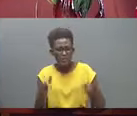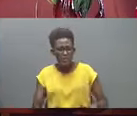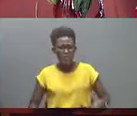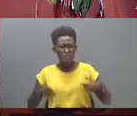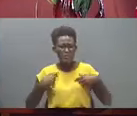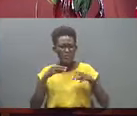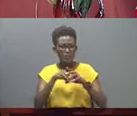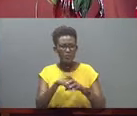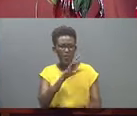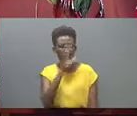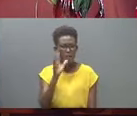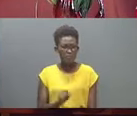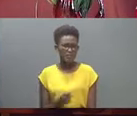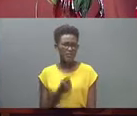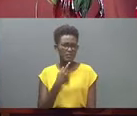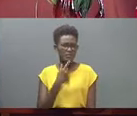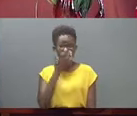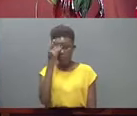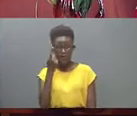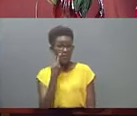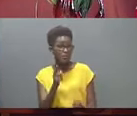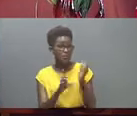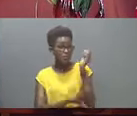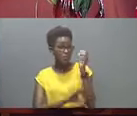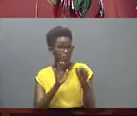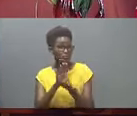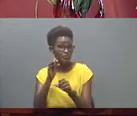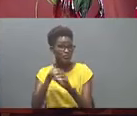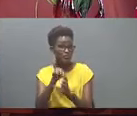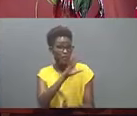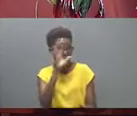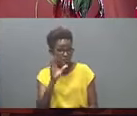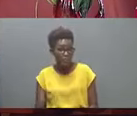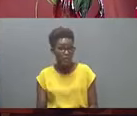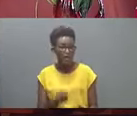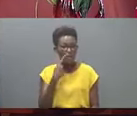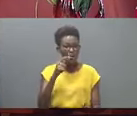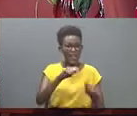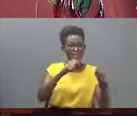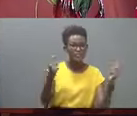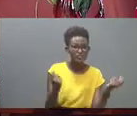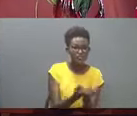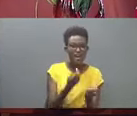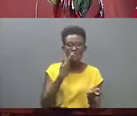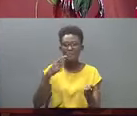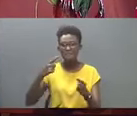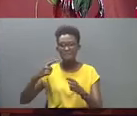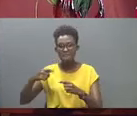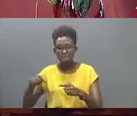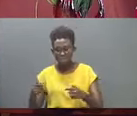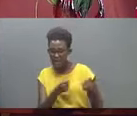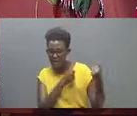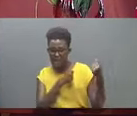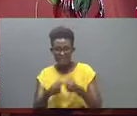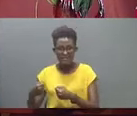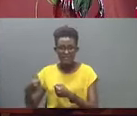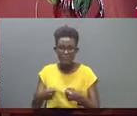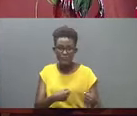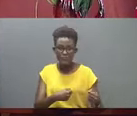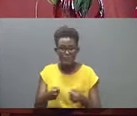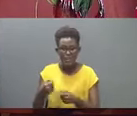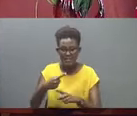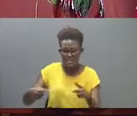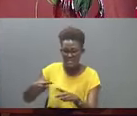Because I've seen nations, tribes fighting one after another, killing